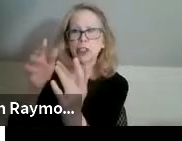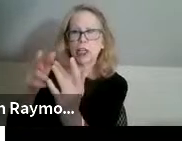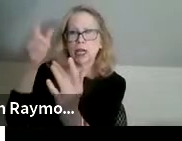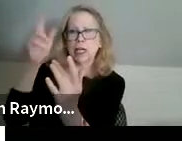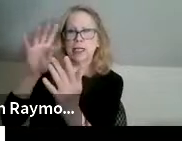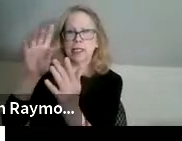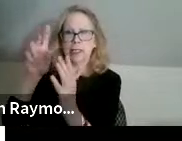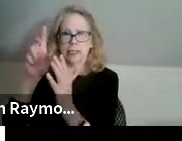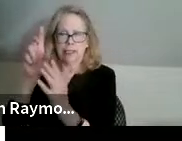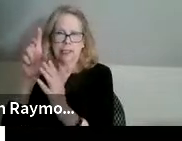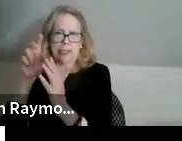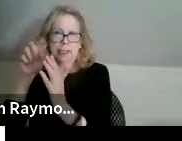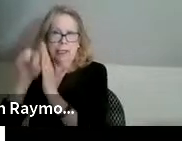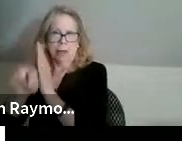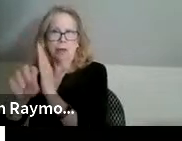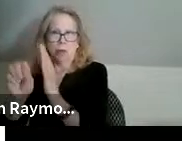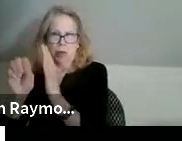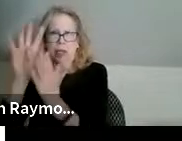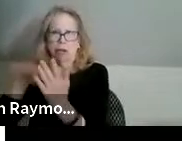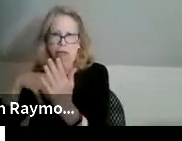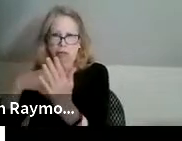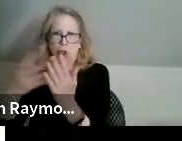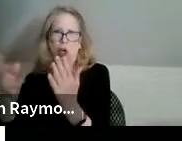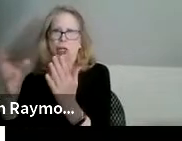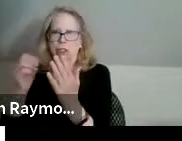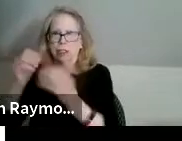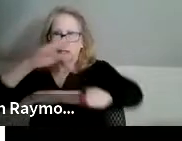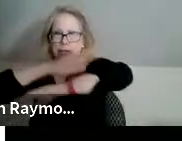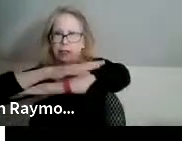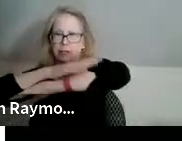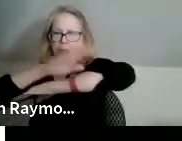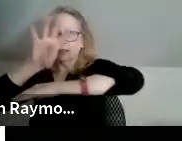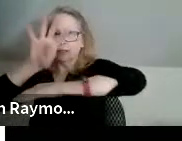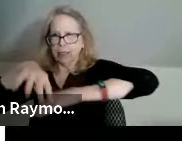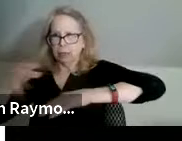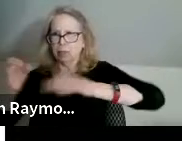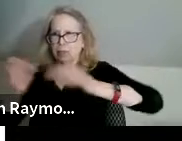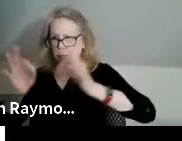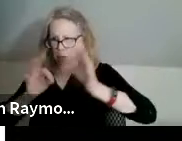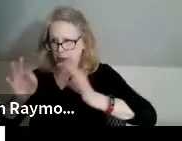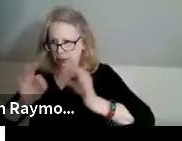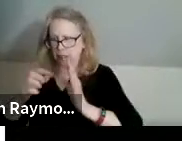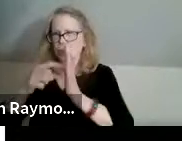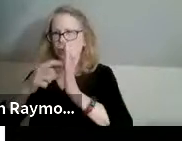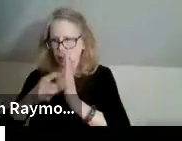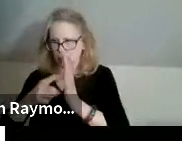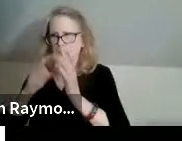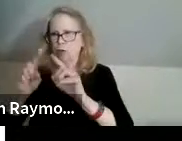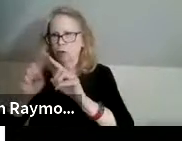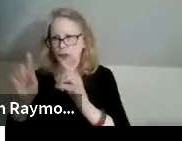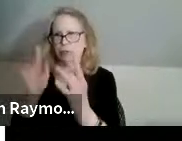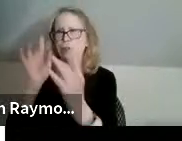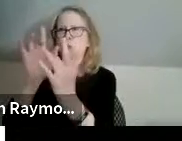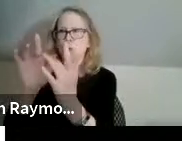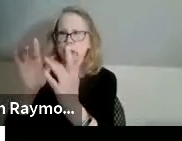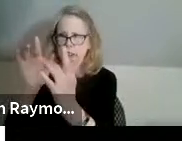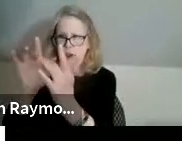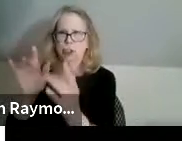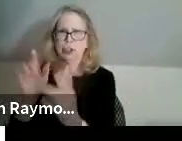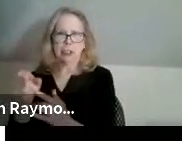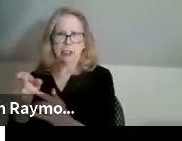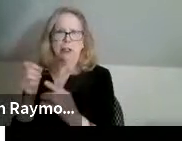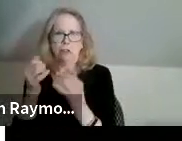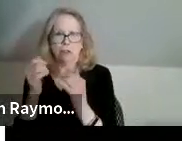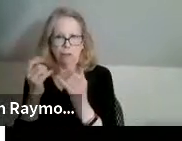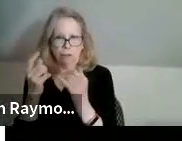operable parts, and there is a table explaining all of the requirements for those reaches. Finally, we talk about